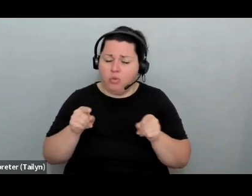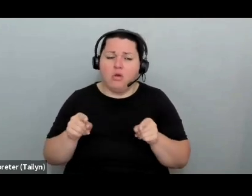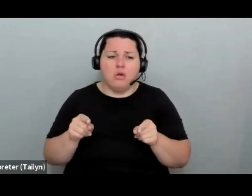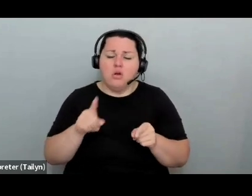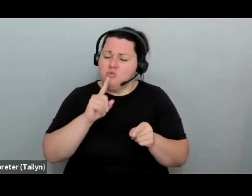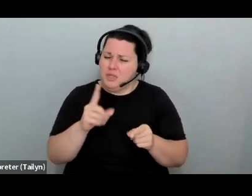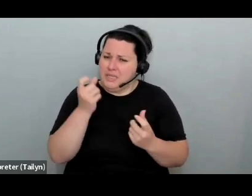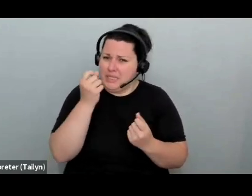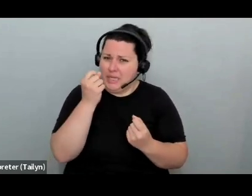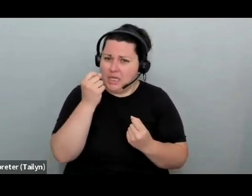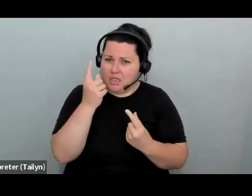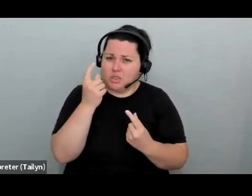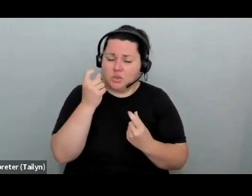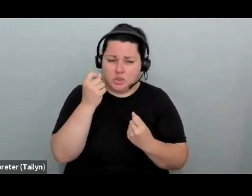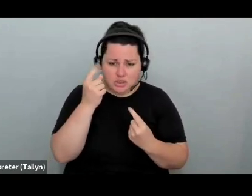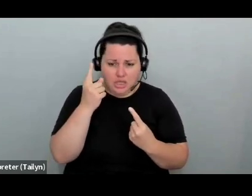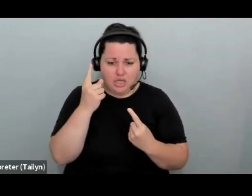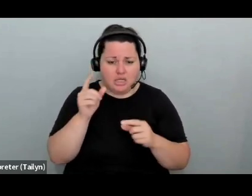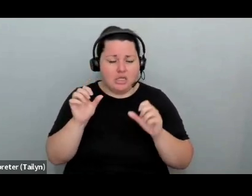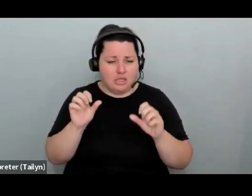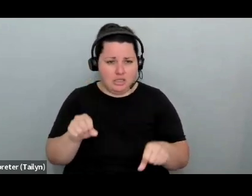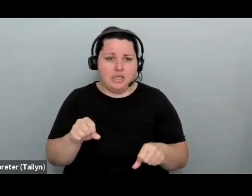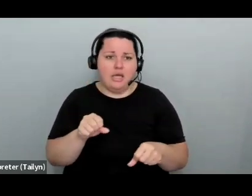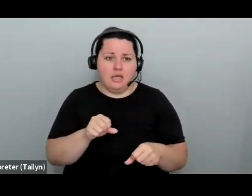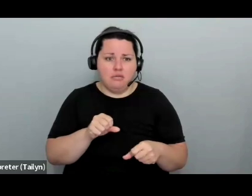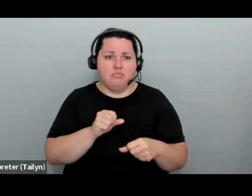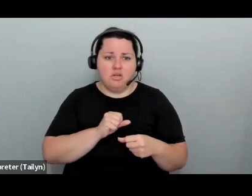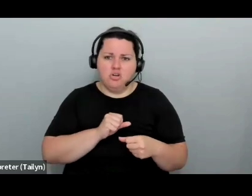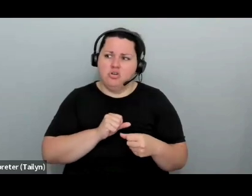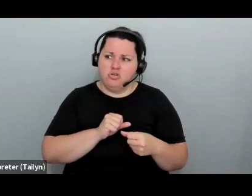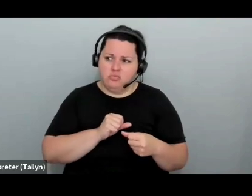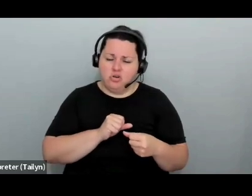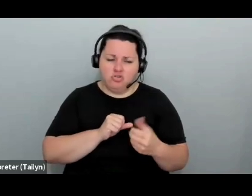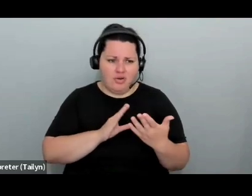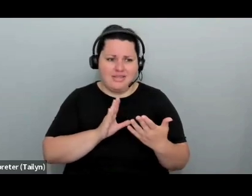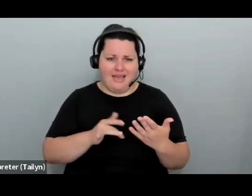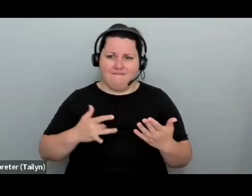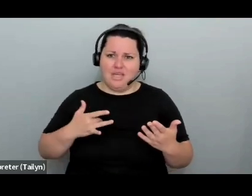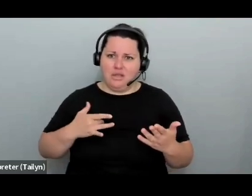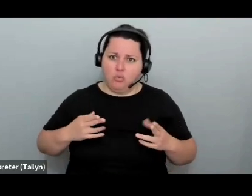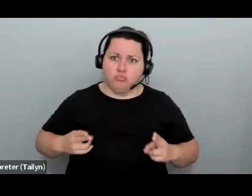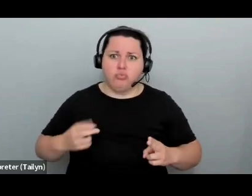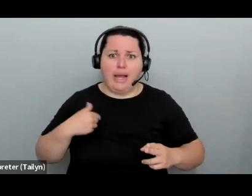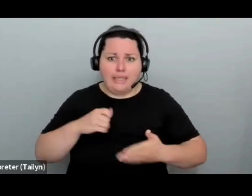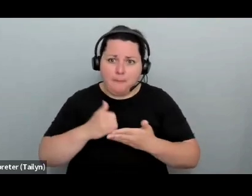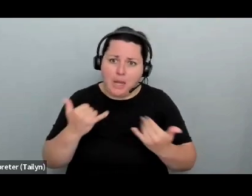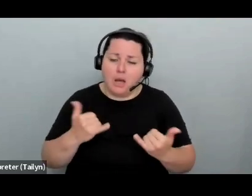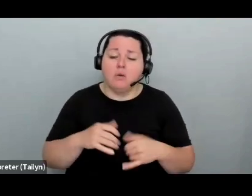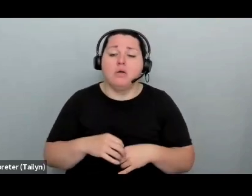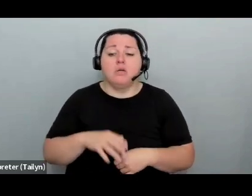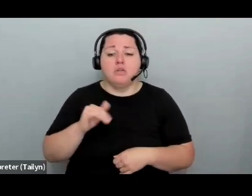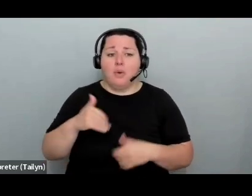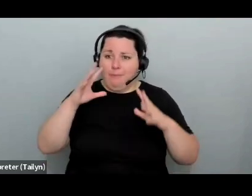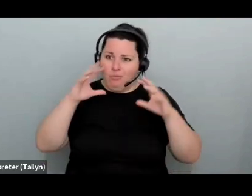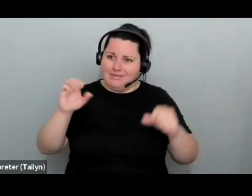really understand and to be able to address the sense of urgency. As I mentioned, I'm the president and CEO of the